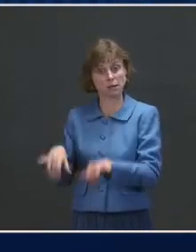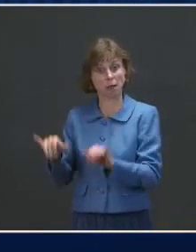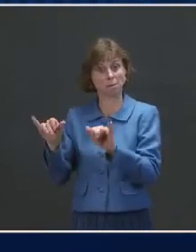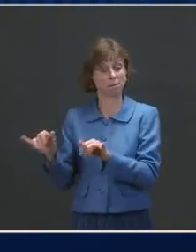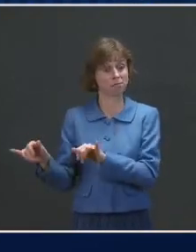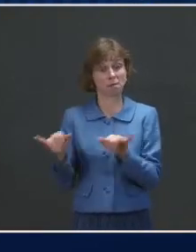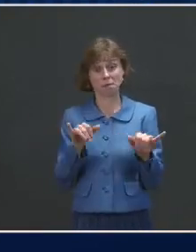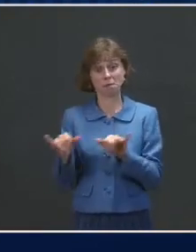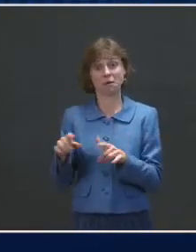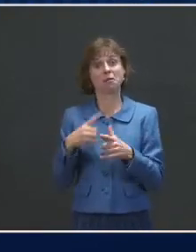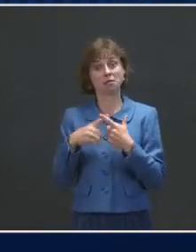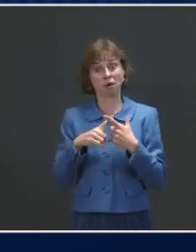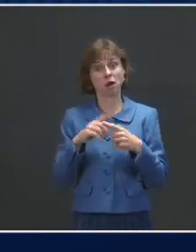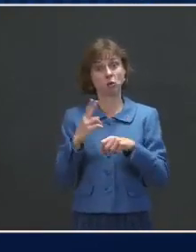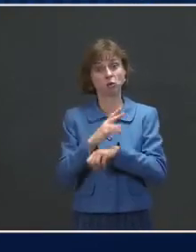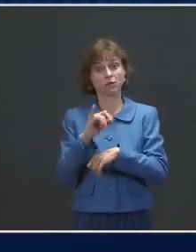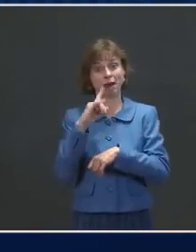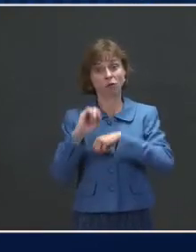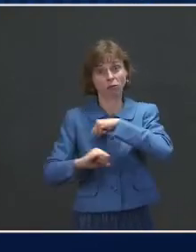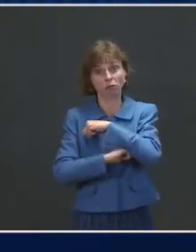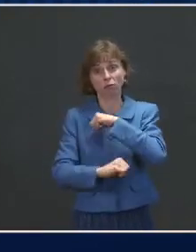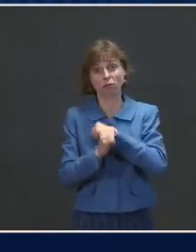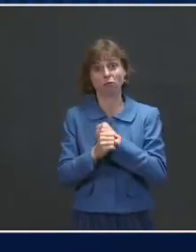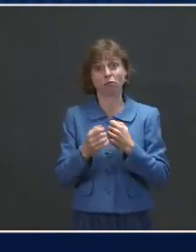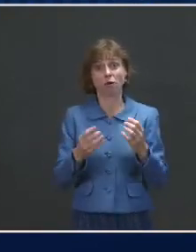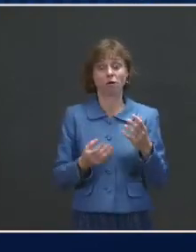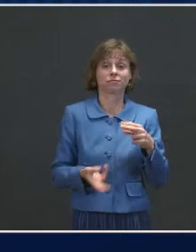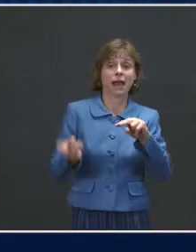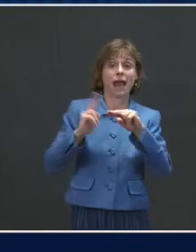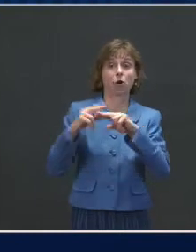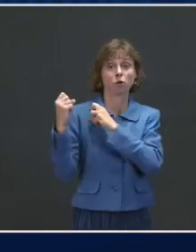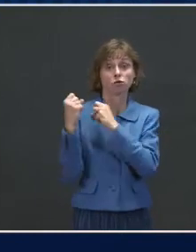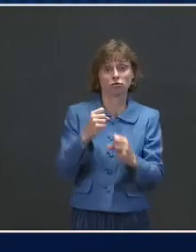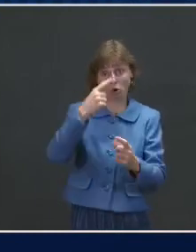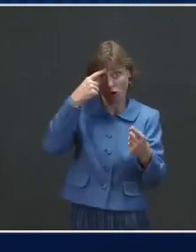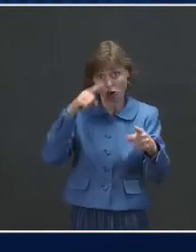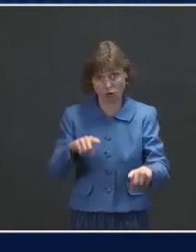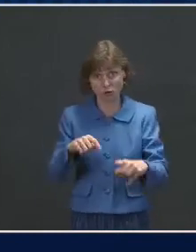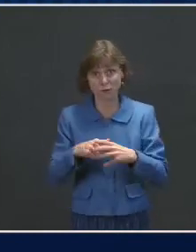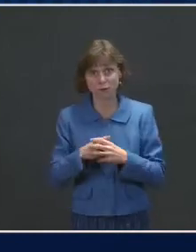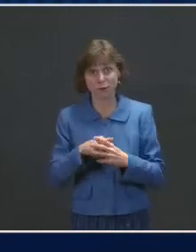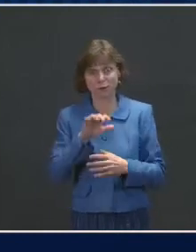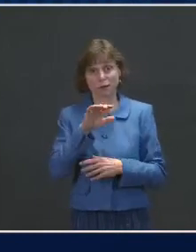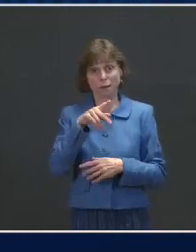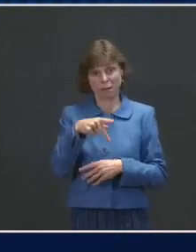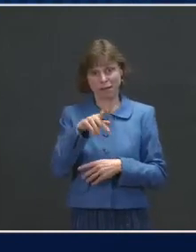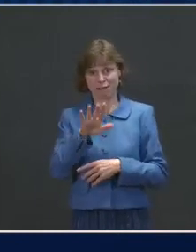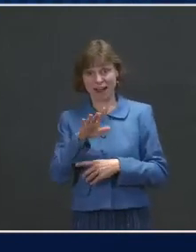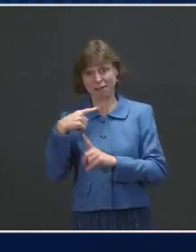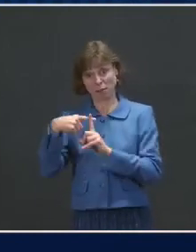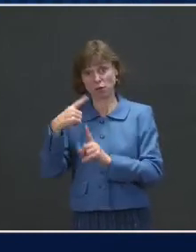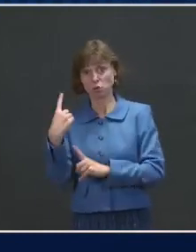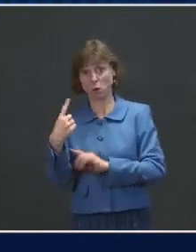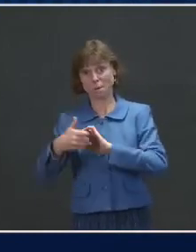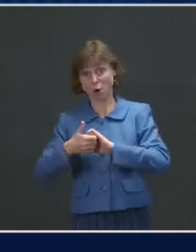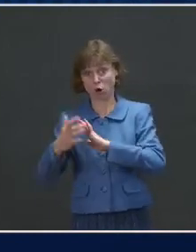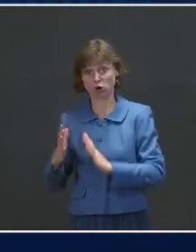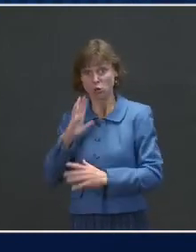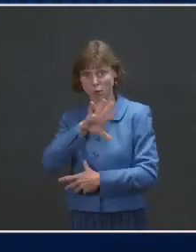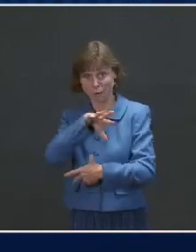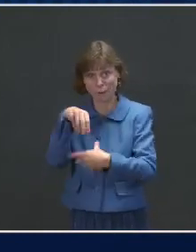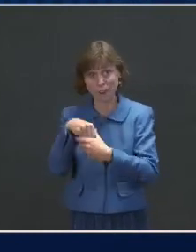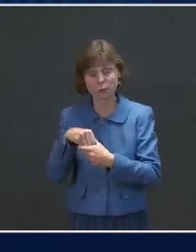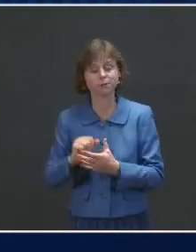stronger agreement that also addresses other areas of concern. And that would, of course, be done with our P5+1 partners, as it was done when we were